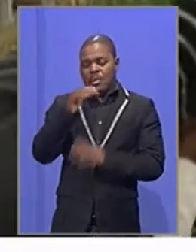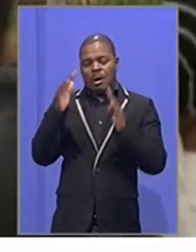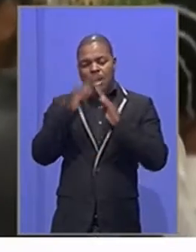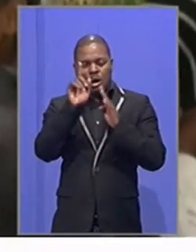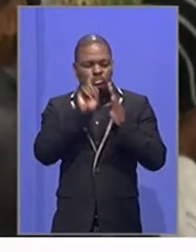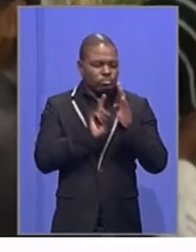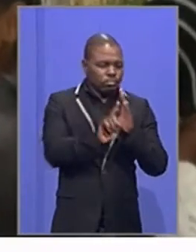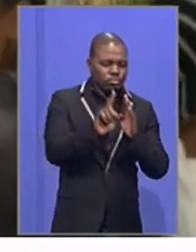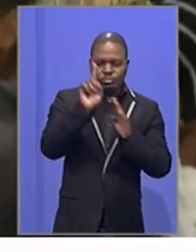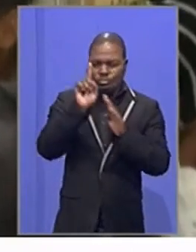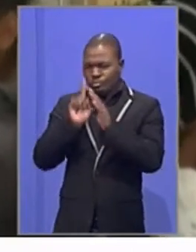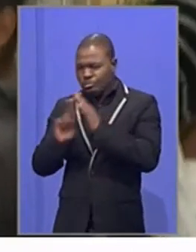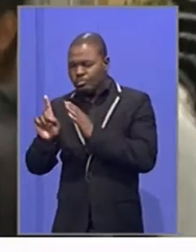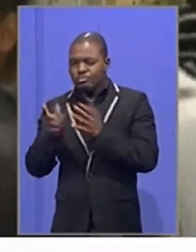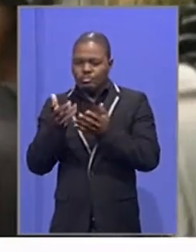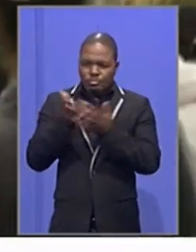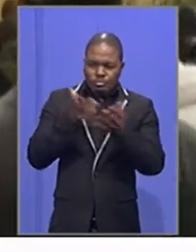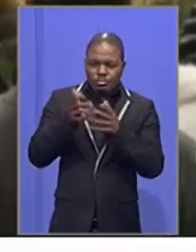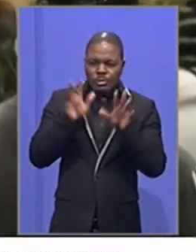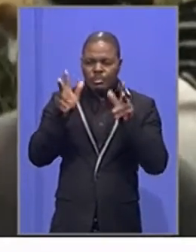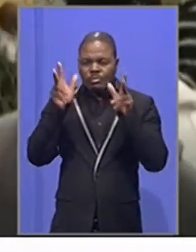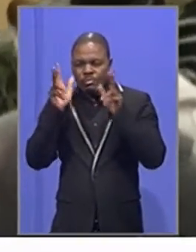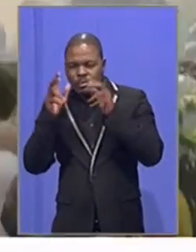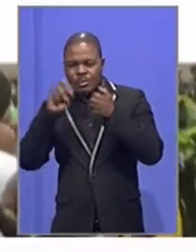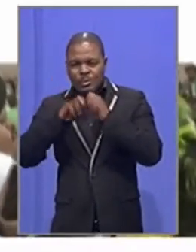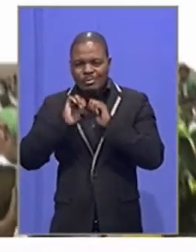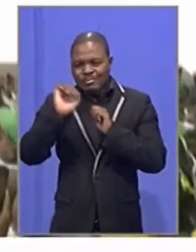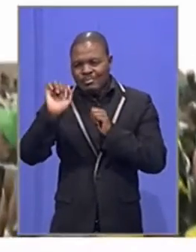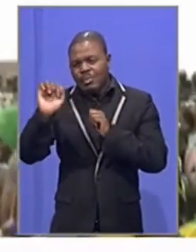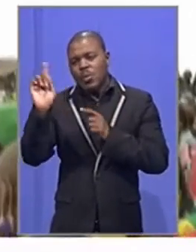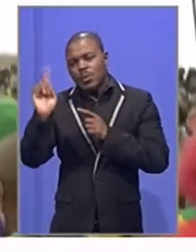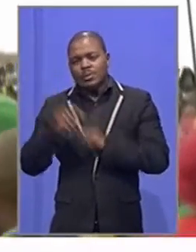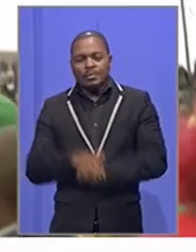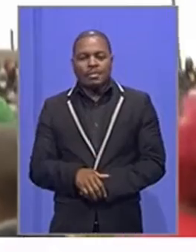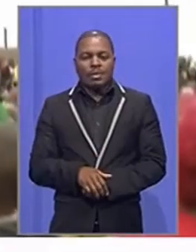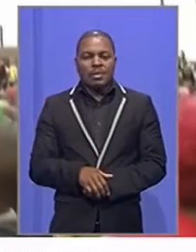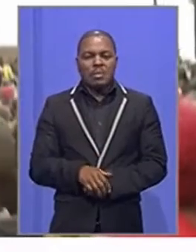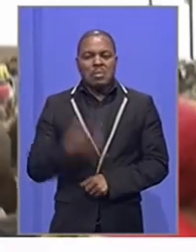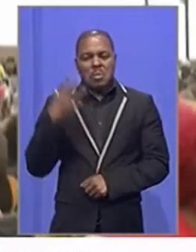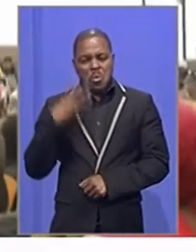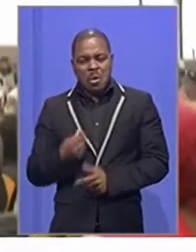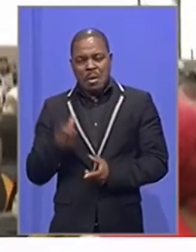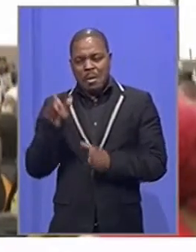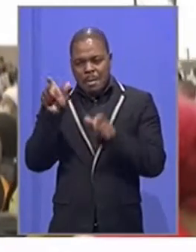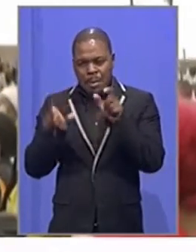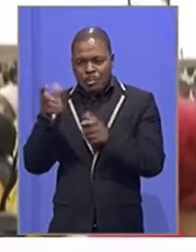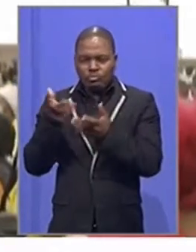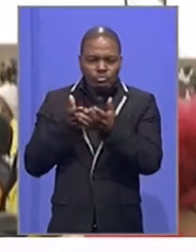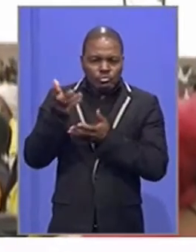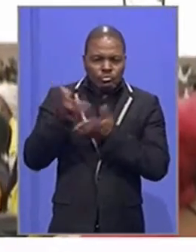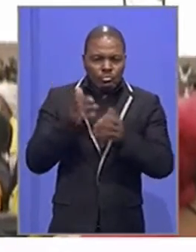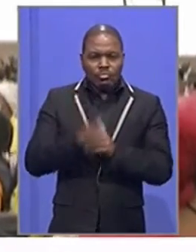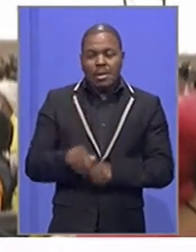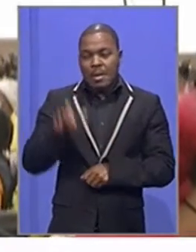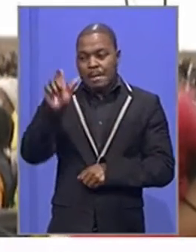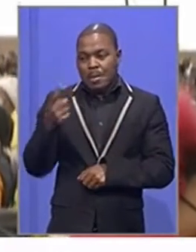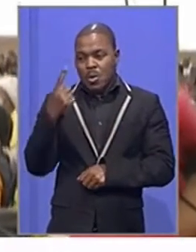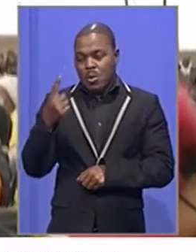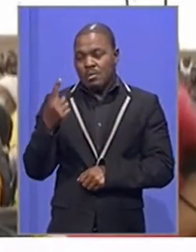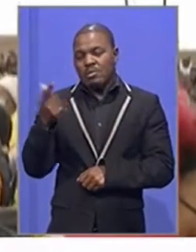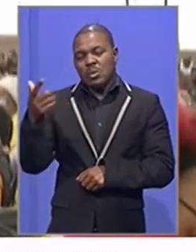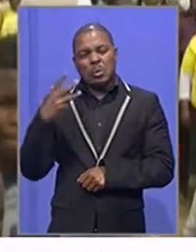ntlo mo a ileng a sekehela tsebe dillo le ditlhoko tsa baahi ba mona ba kojwana di mahetleng. E mong wa baahi ba dulang ntlong e